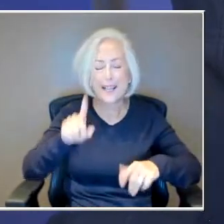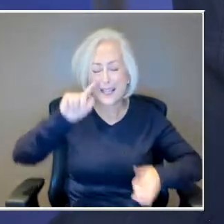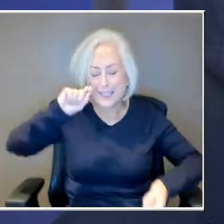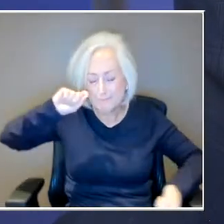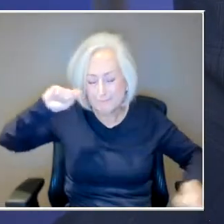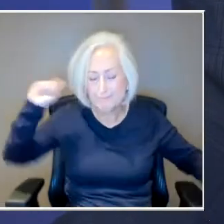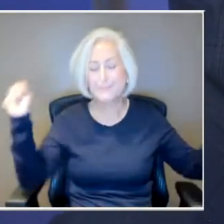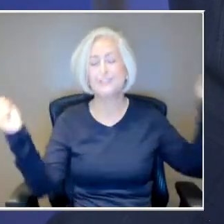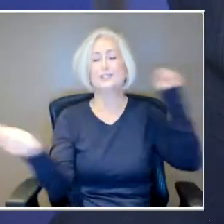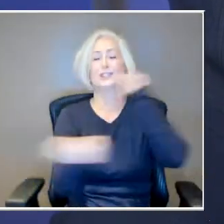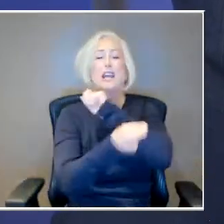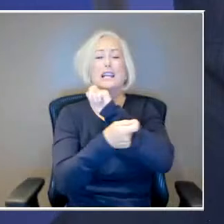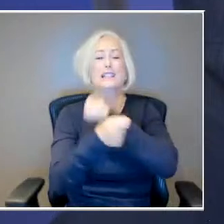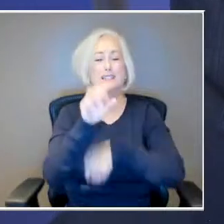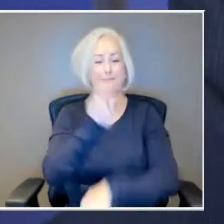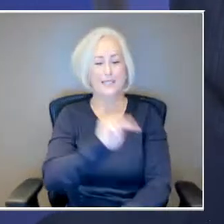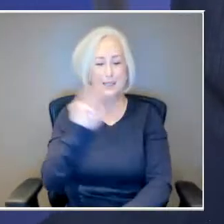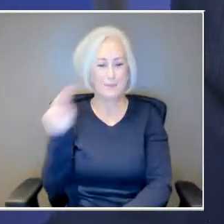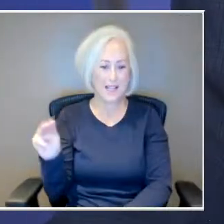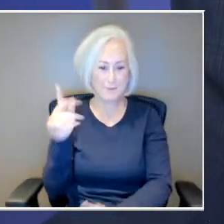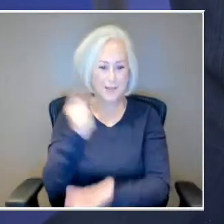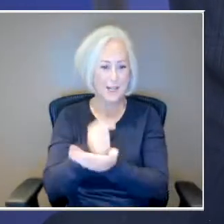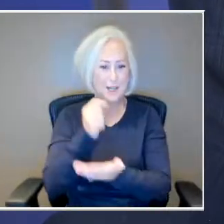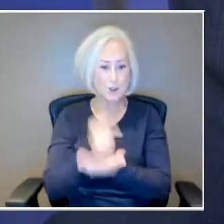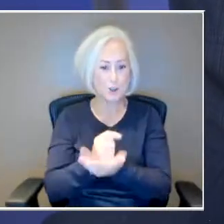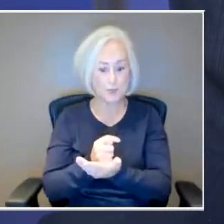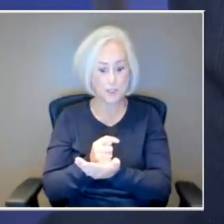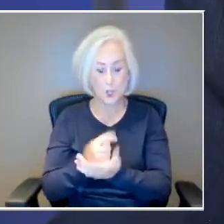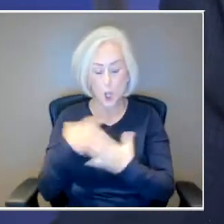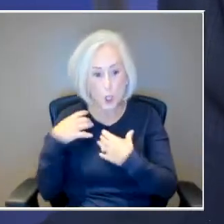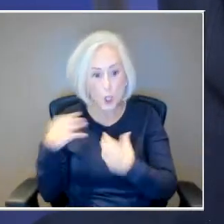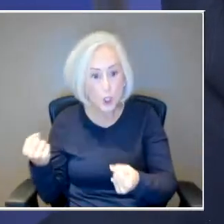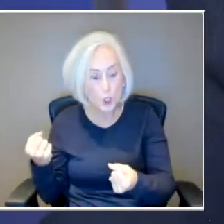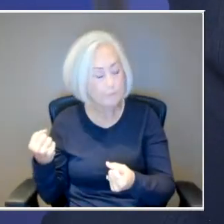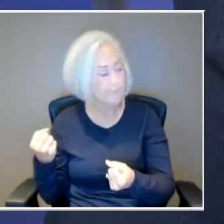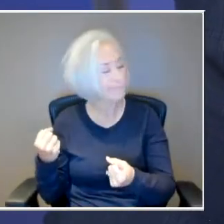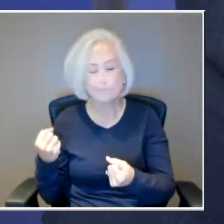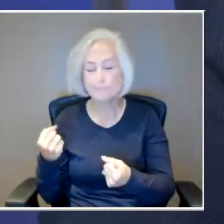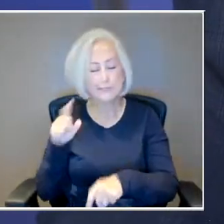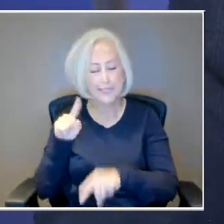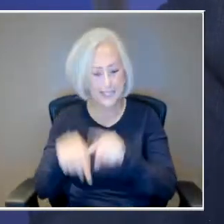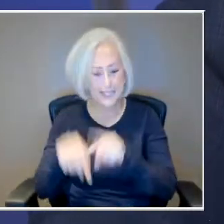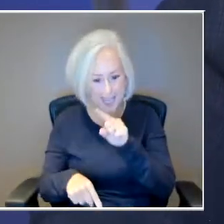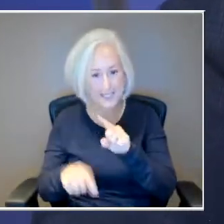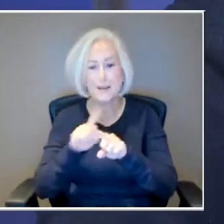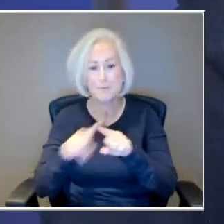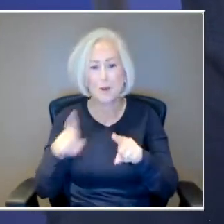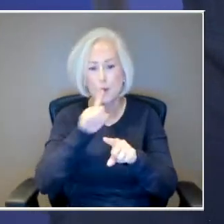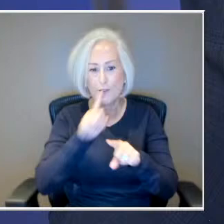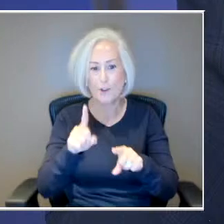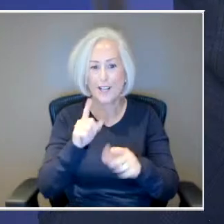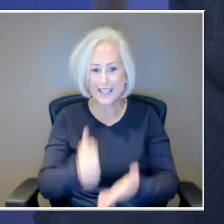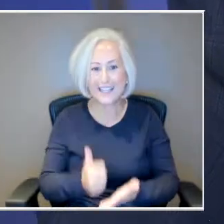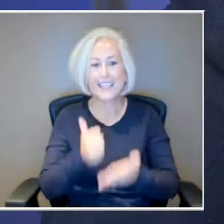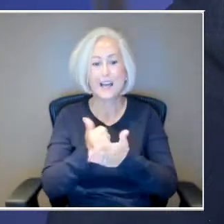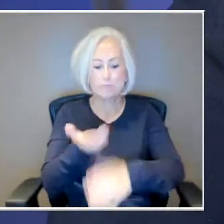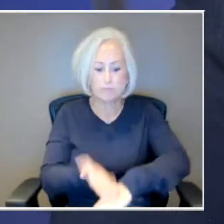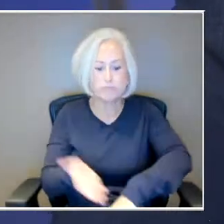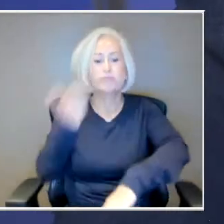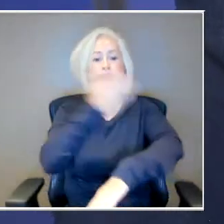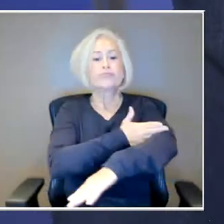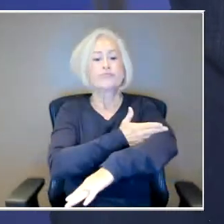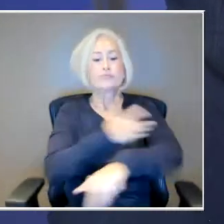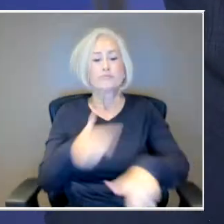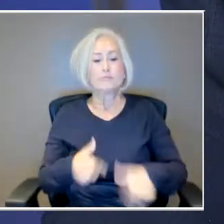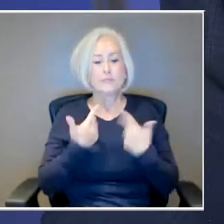on multiple myeloma. No, it's not curable, but we have really made a dent in it. Let's put it that way. The other thing is, I